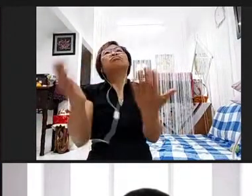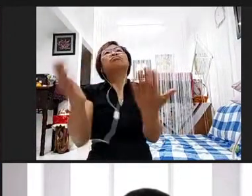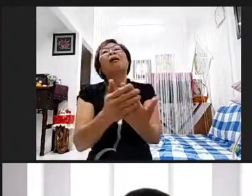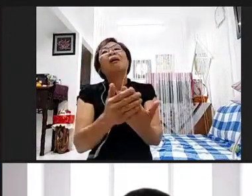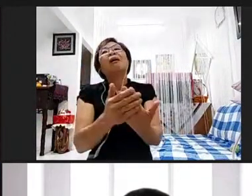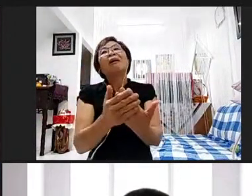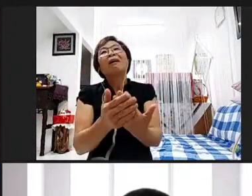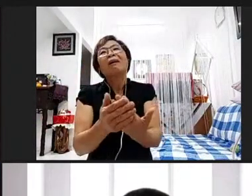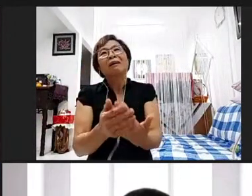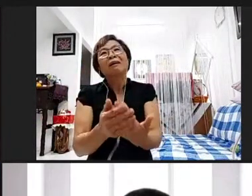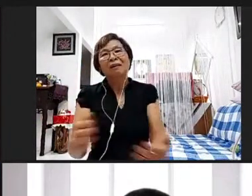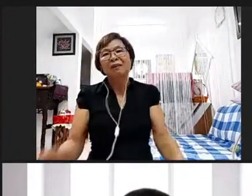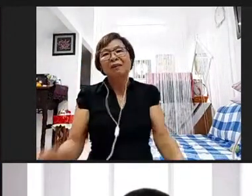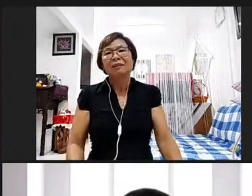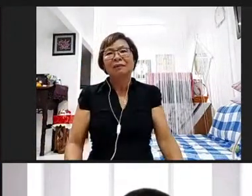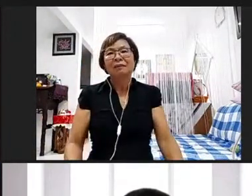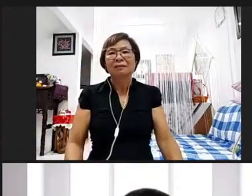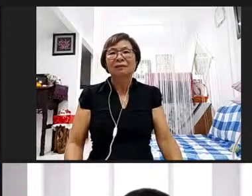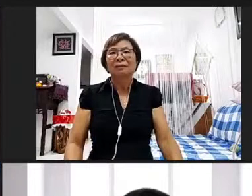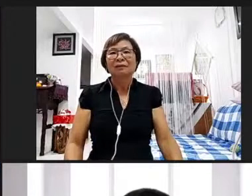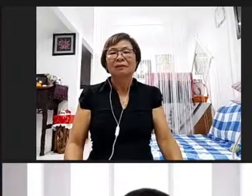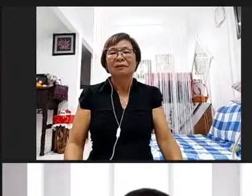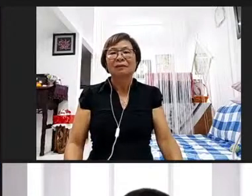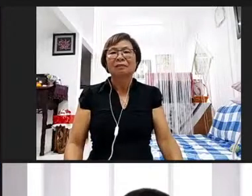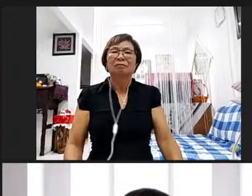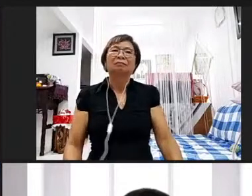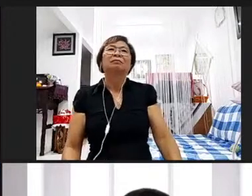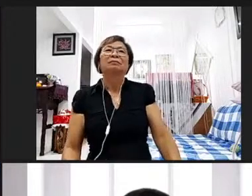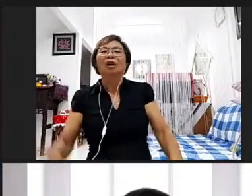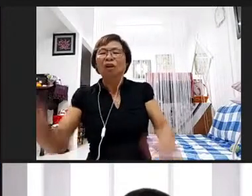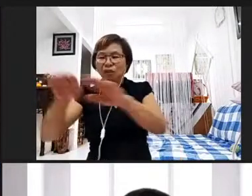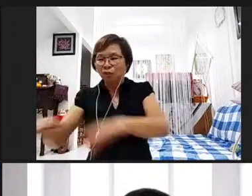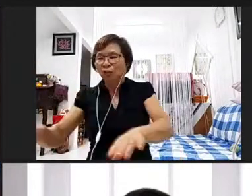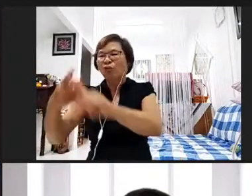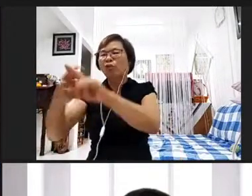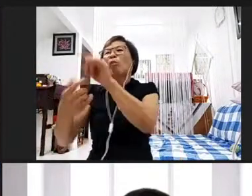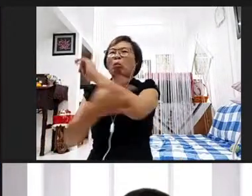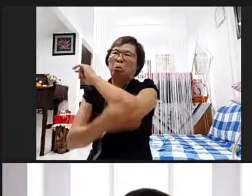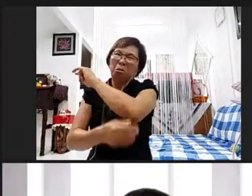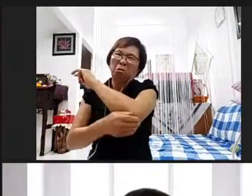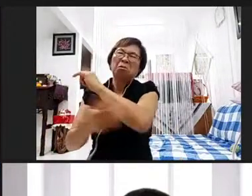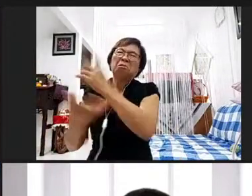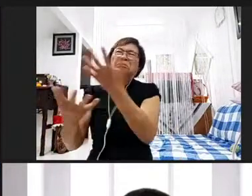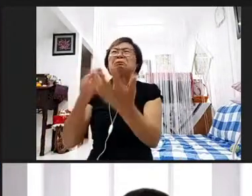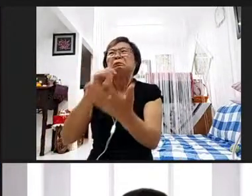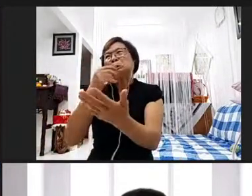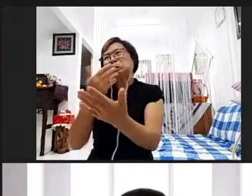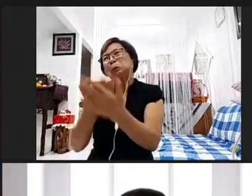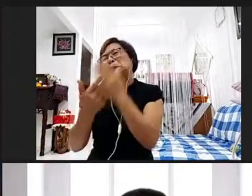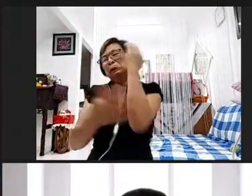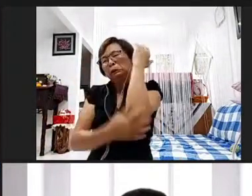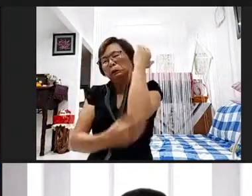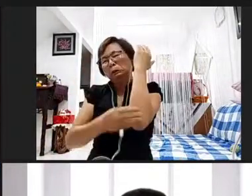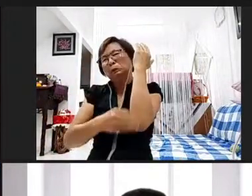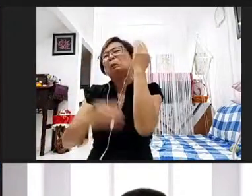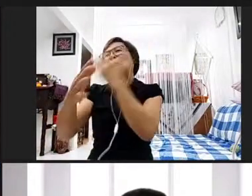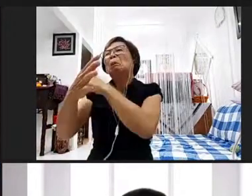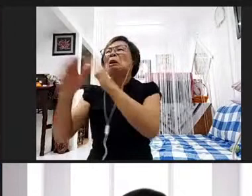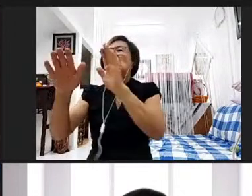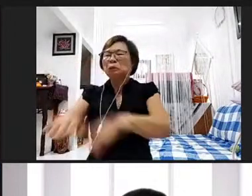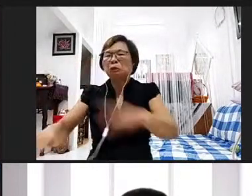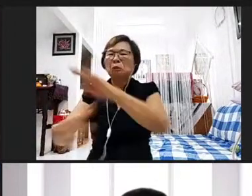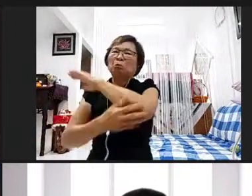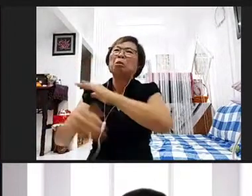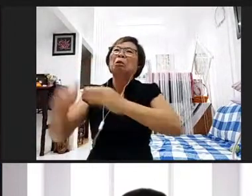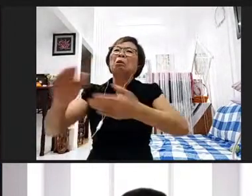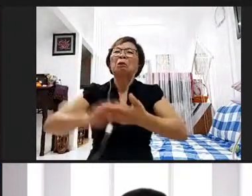The disadvantage will be children from poor background who do not have internet access or do not have the